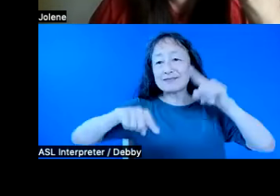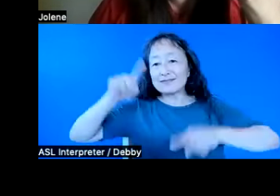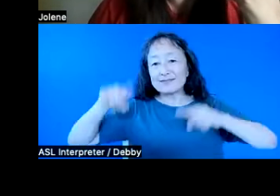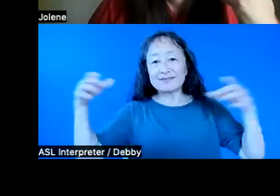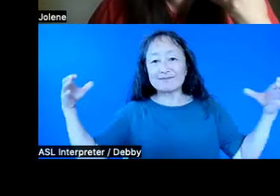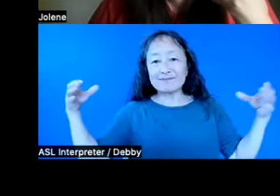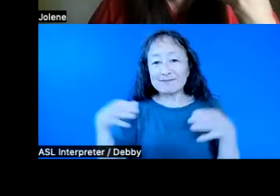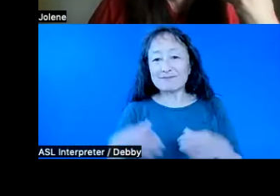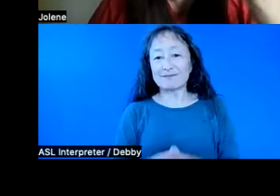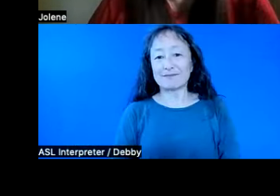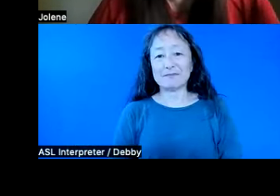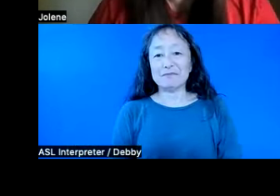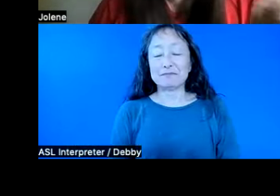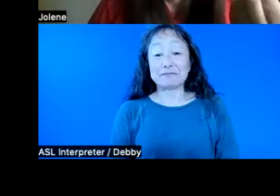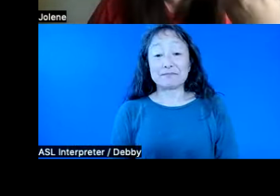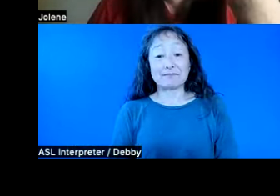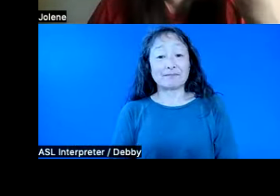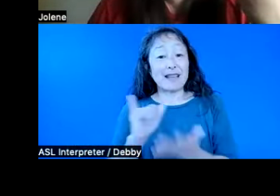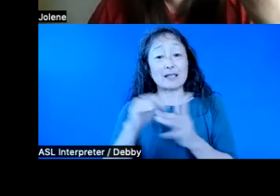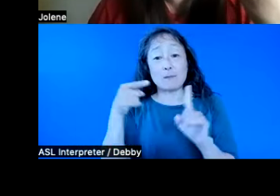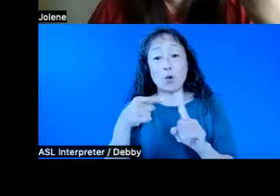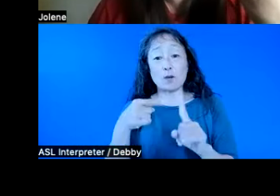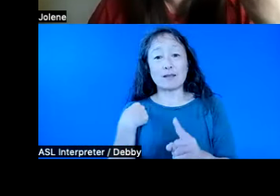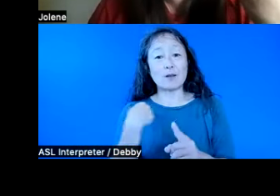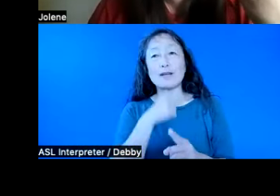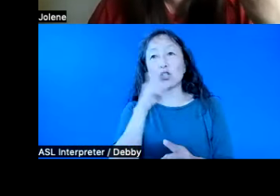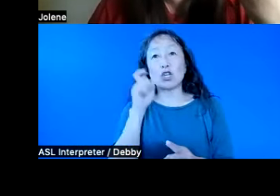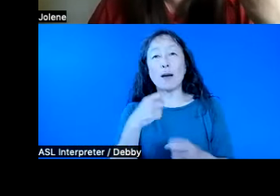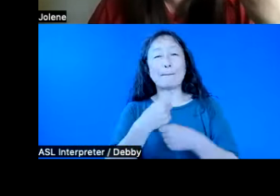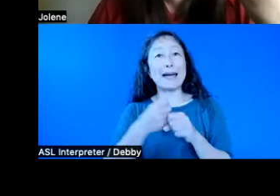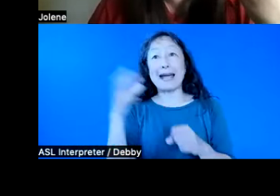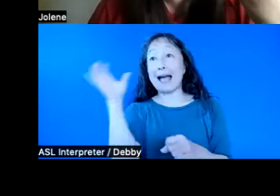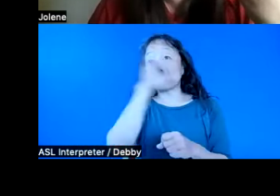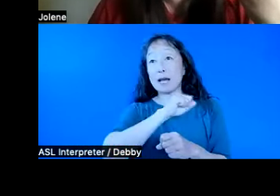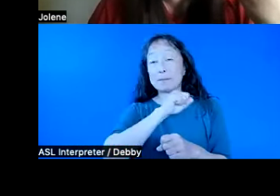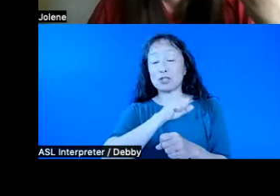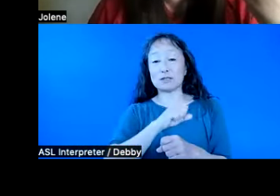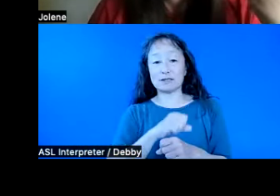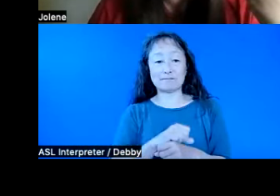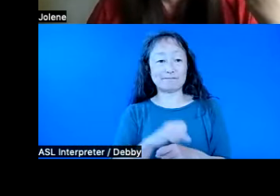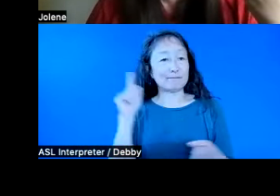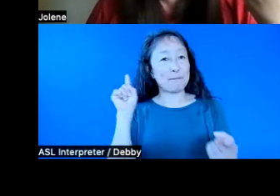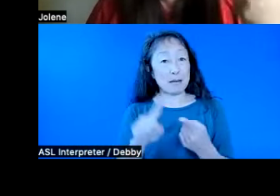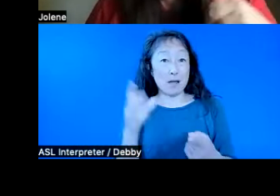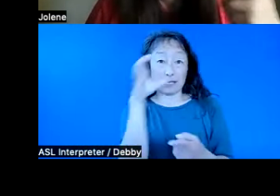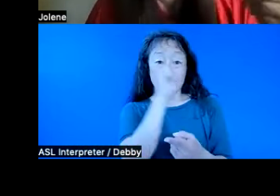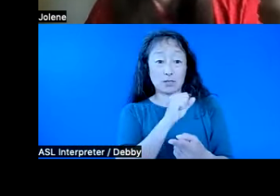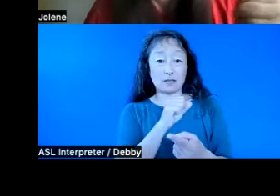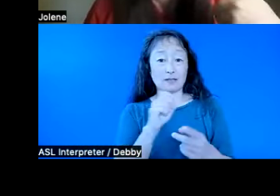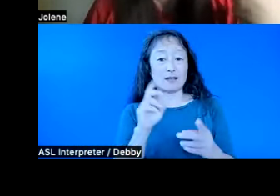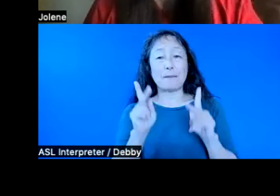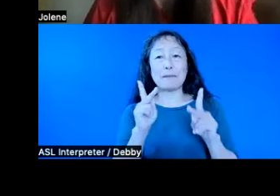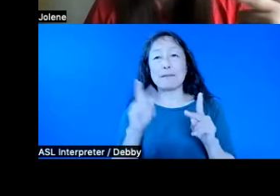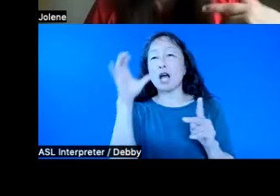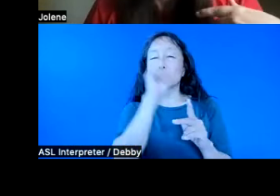really what it's about. I think, yeah, minimizing assumptions is one of those other things, is that people assume things about law